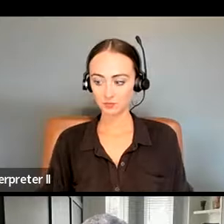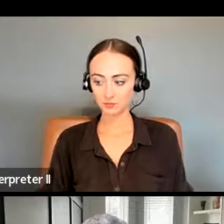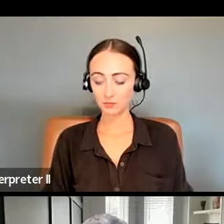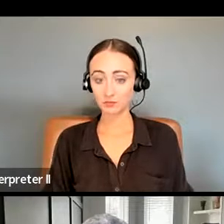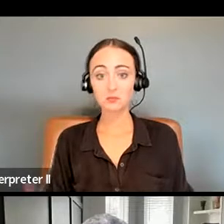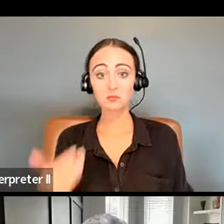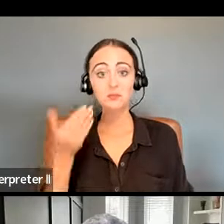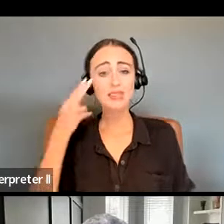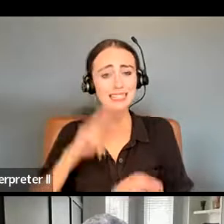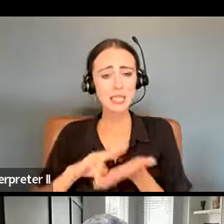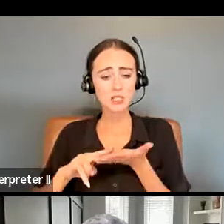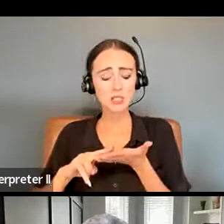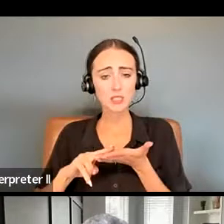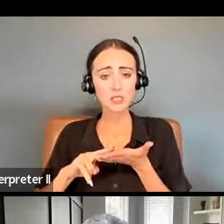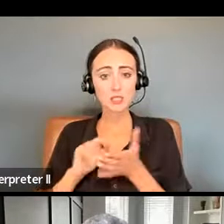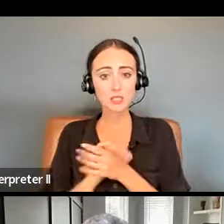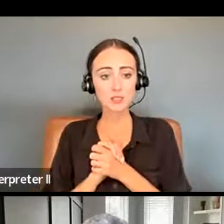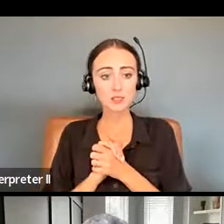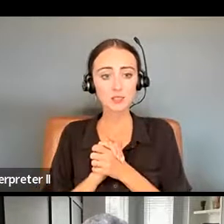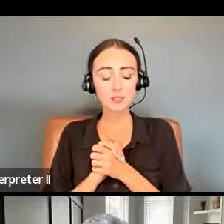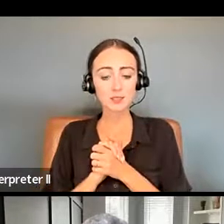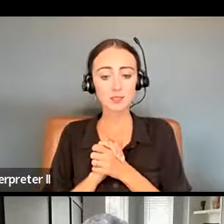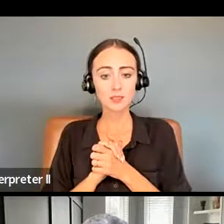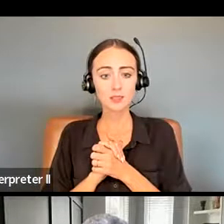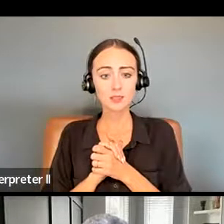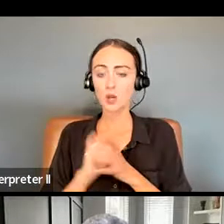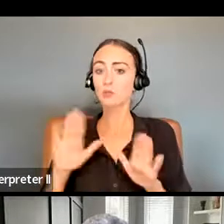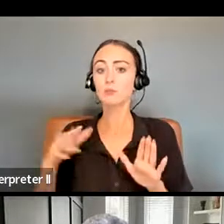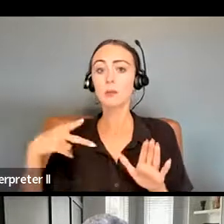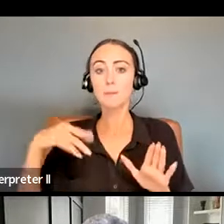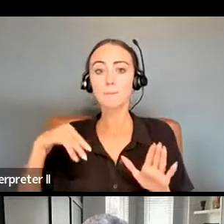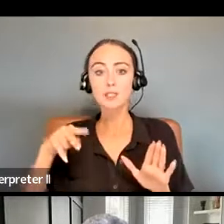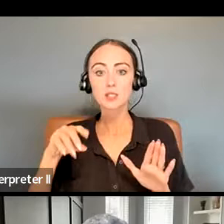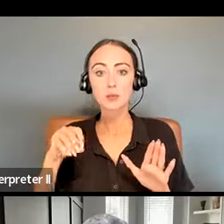Madam Secretary, I think you should. Oh, Councilmember Pinto.